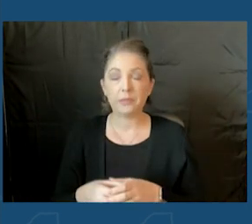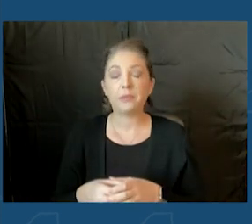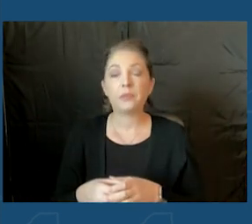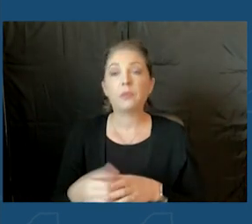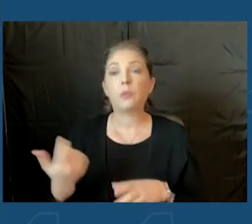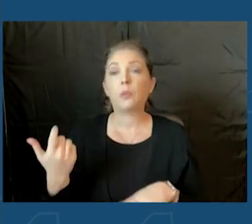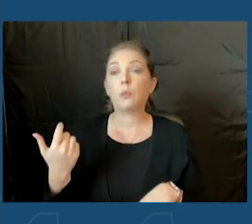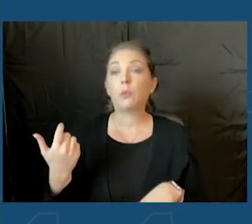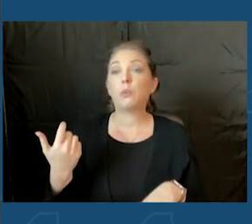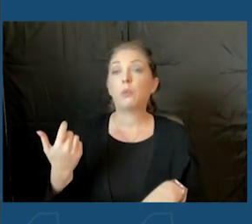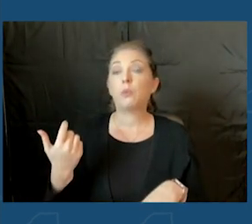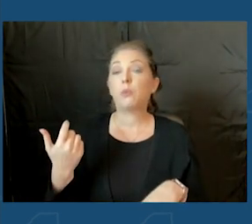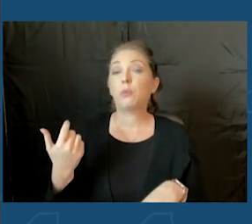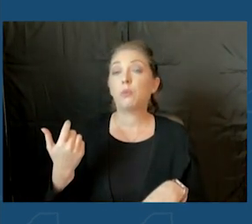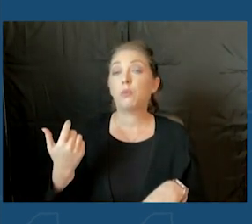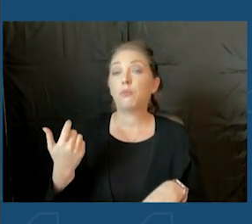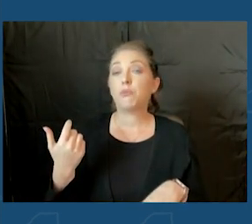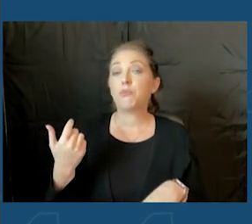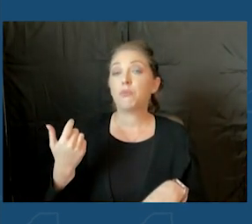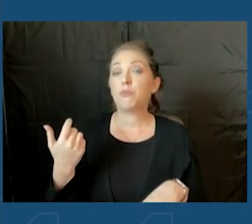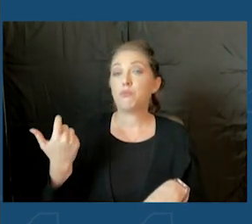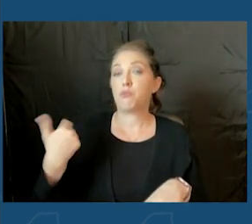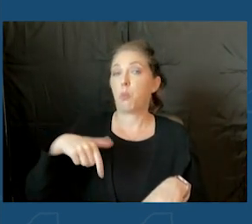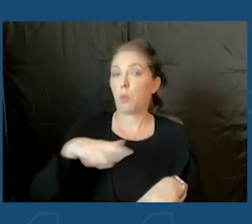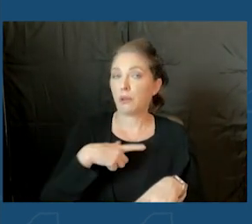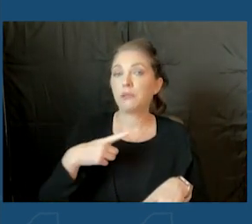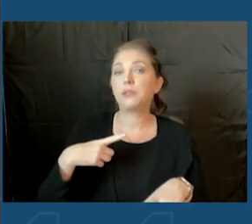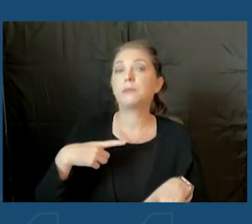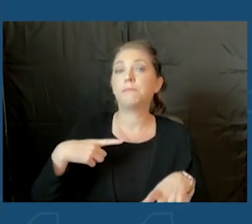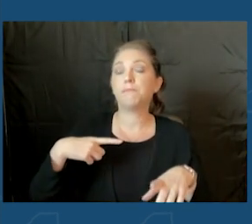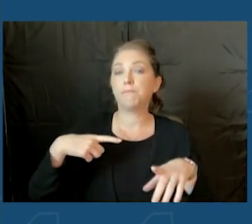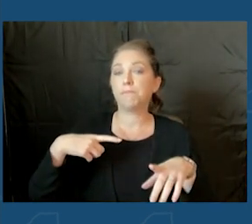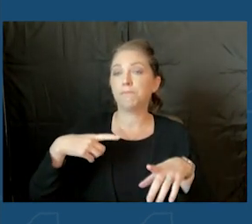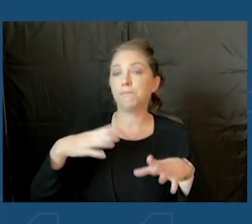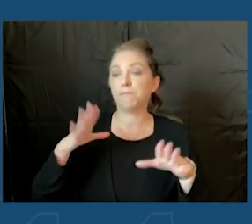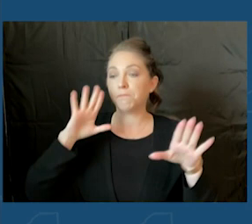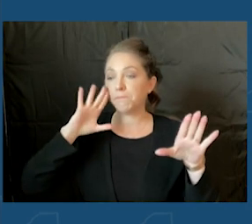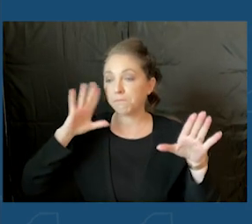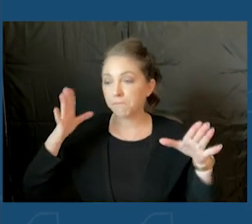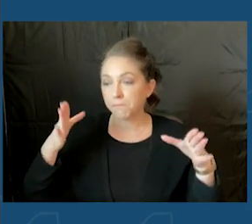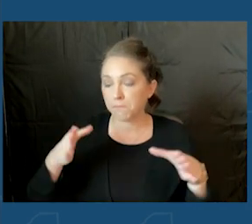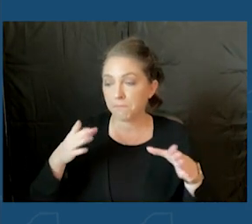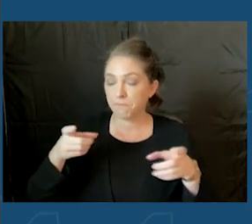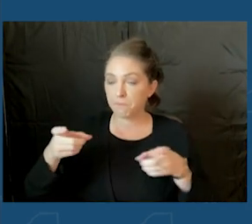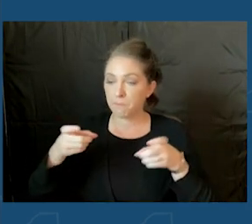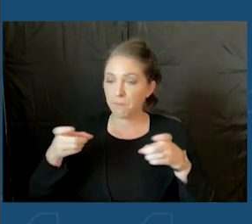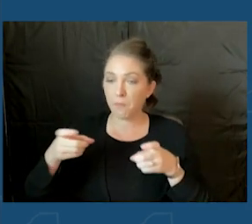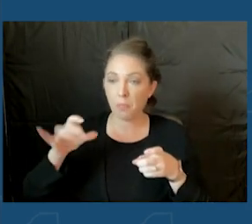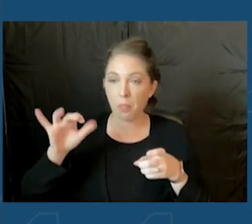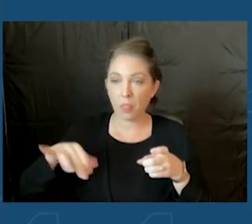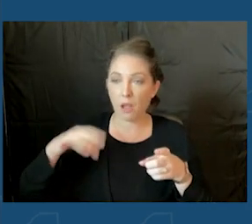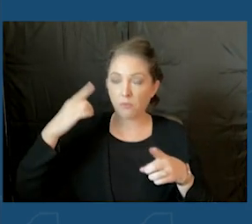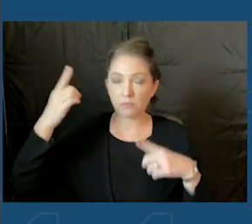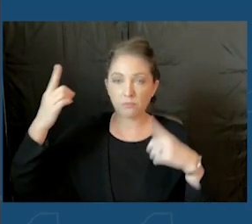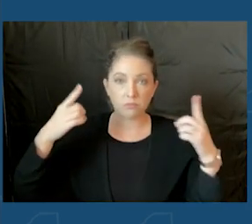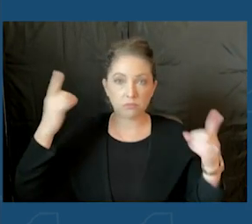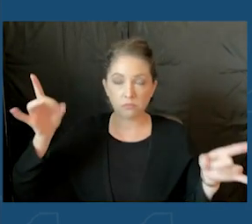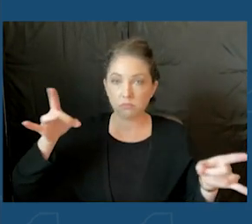did to deal with the insanity of